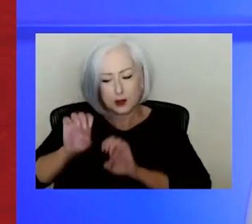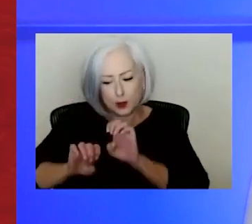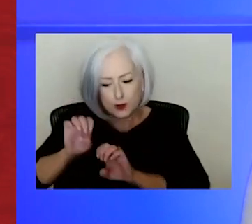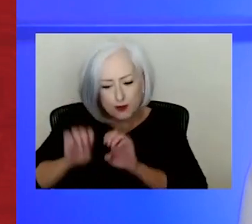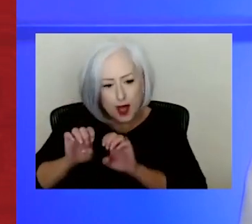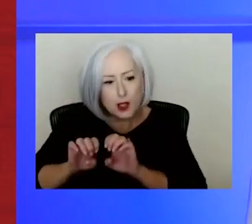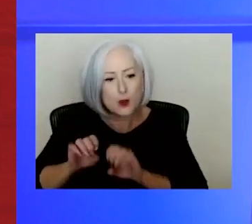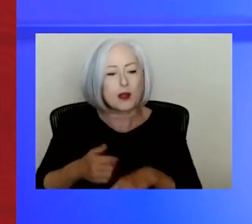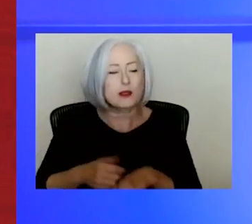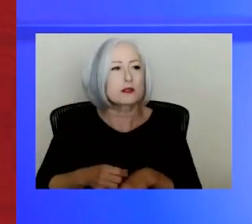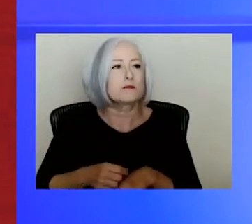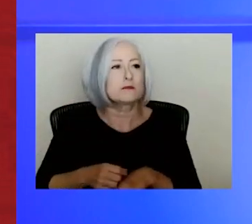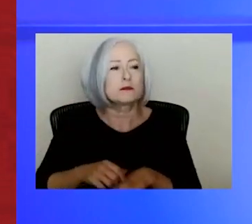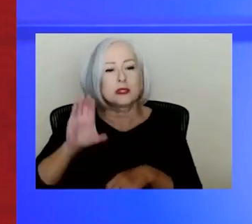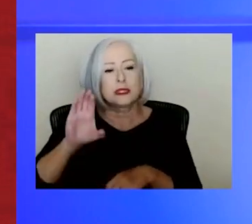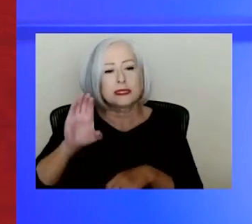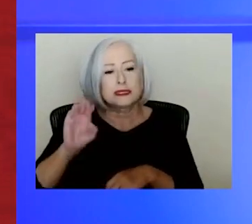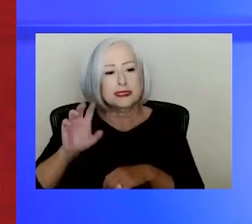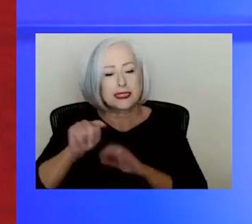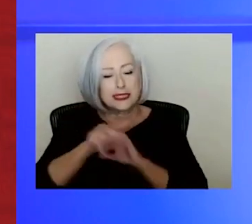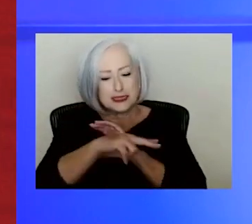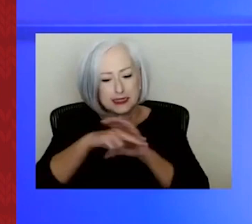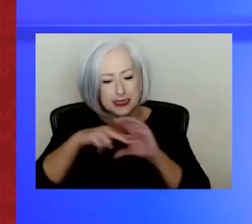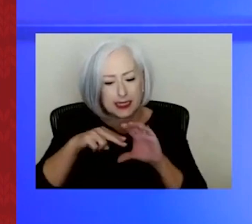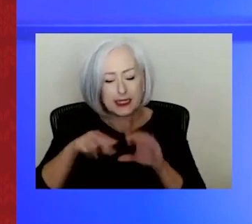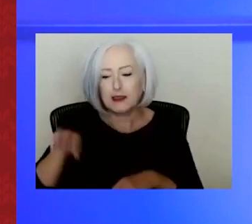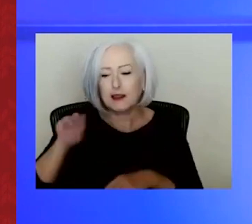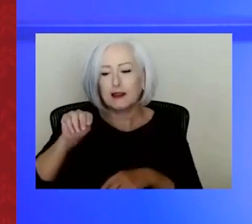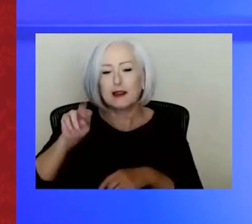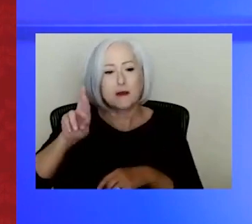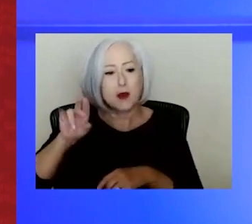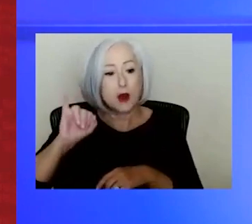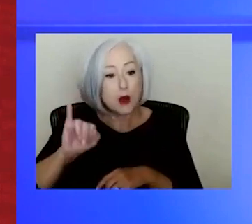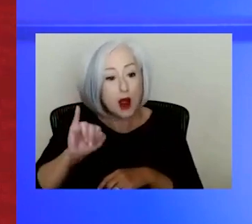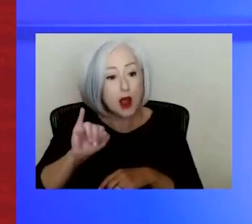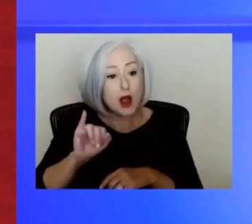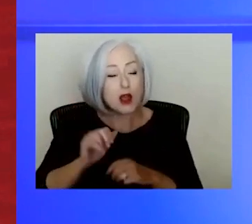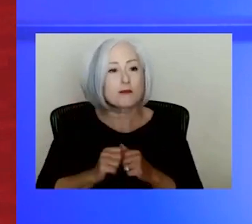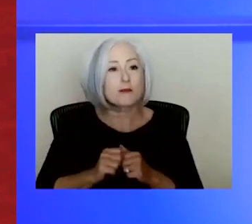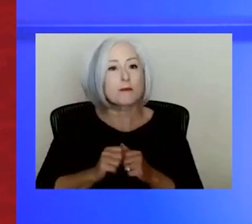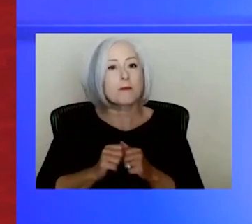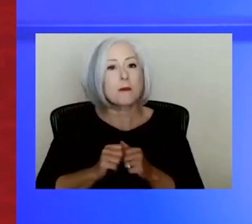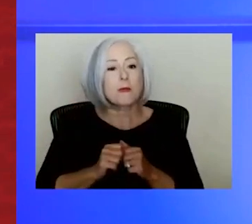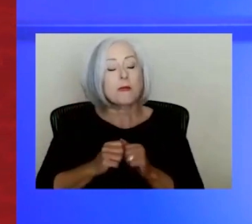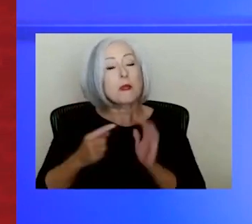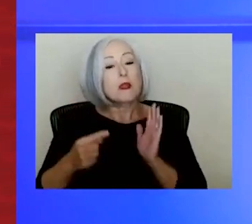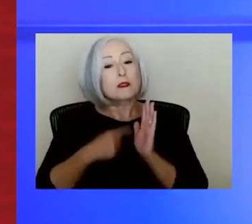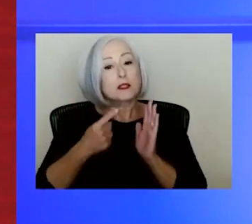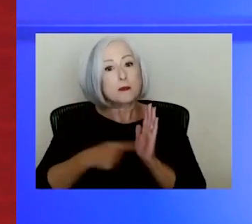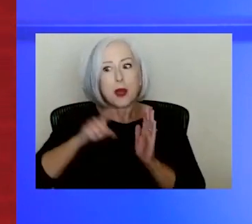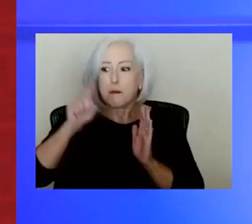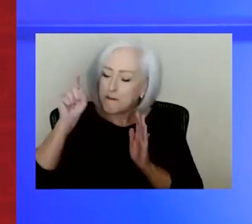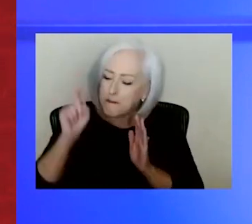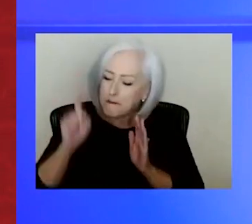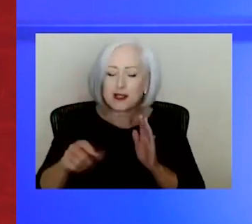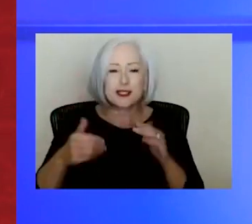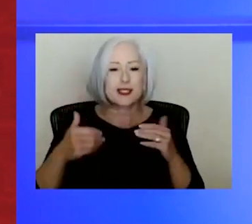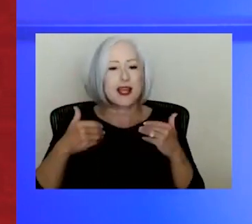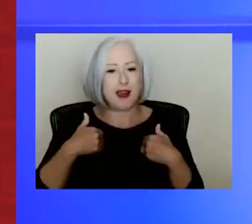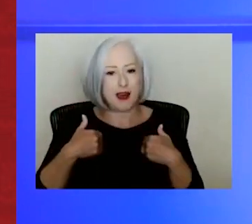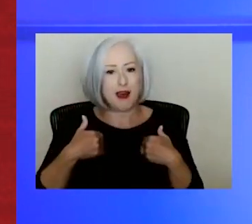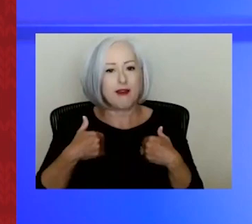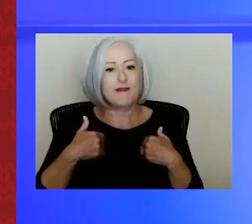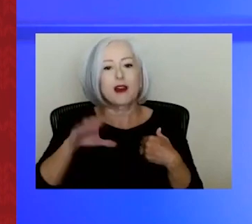using ultrasound, using MRI. However, there are scenarios where we absolutely have to have contrast dye in patients